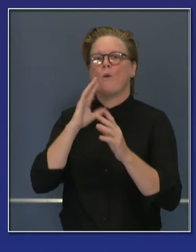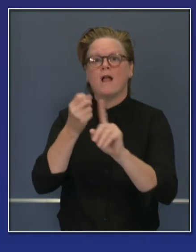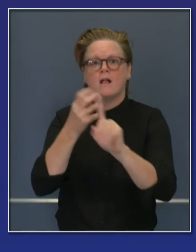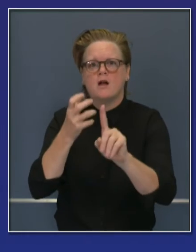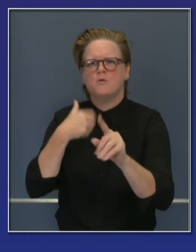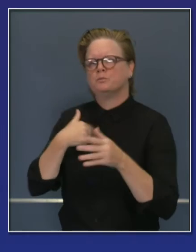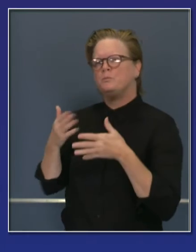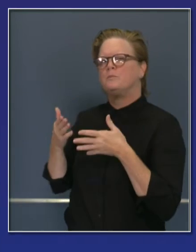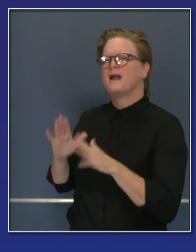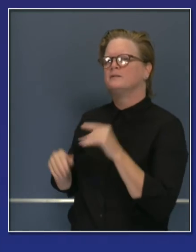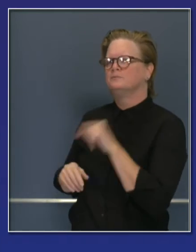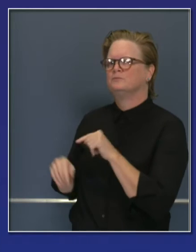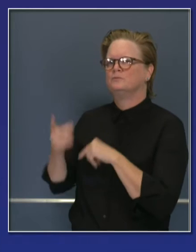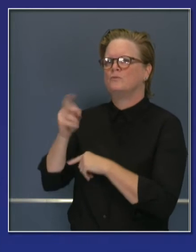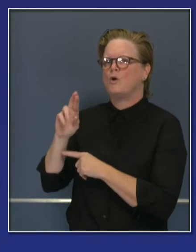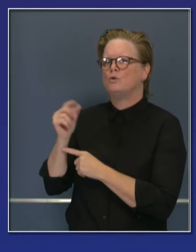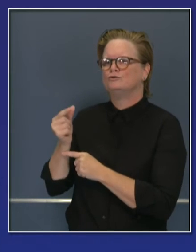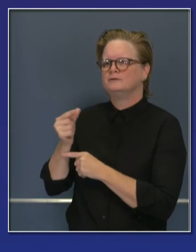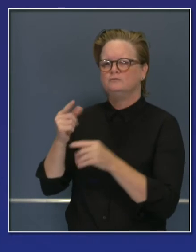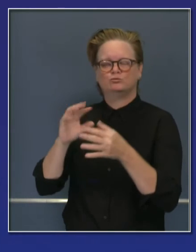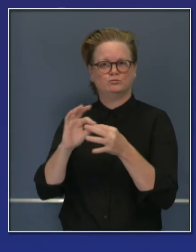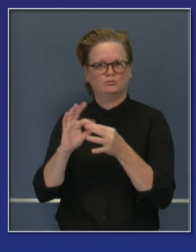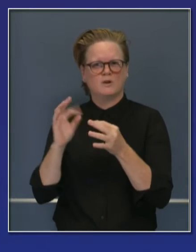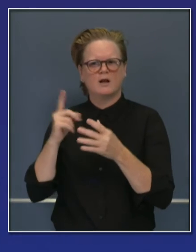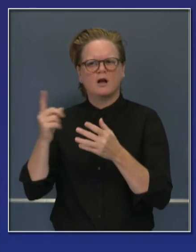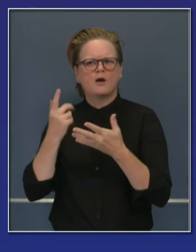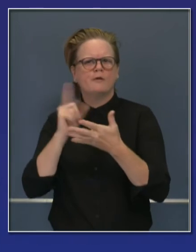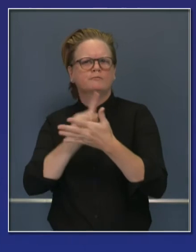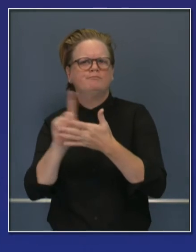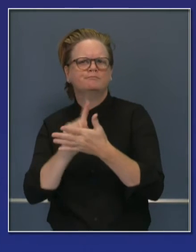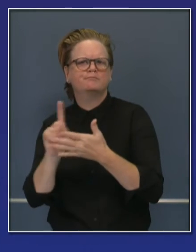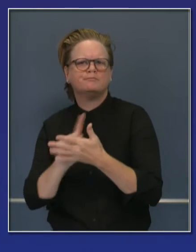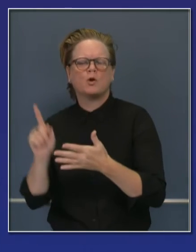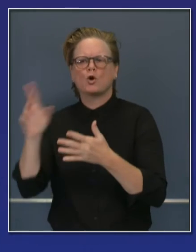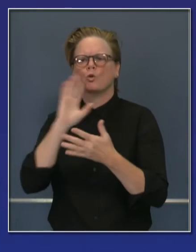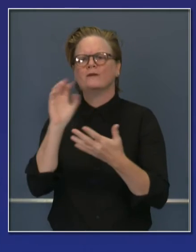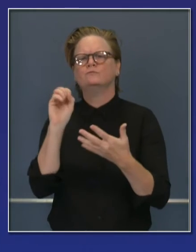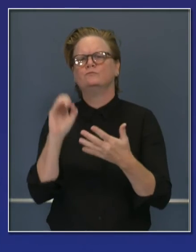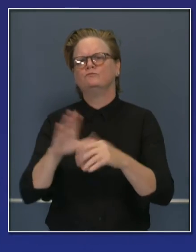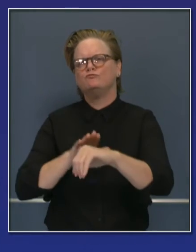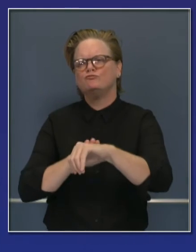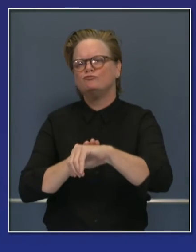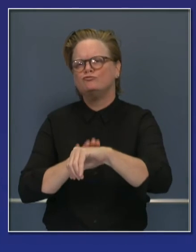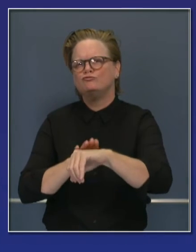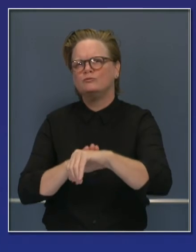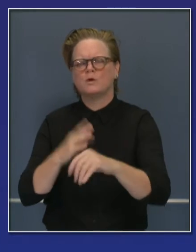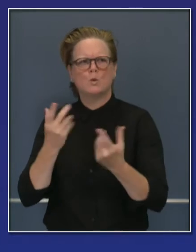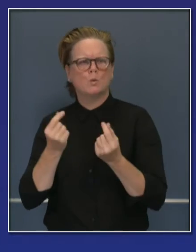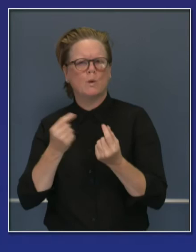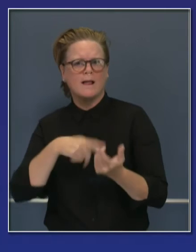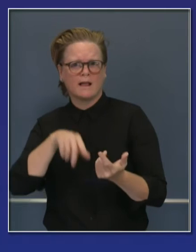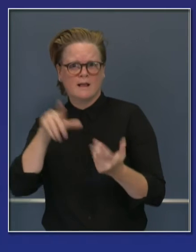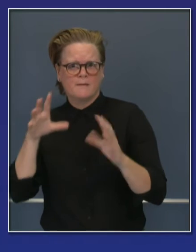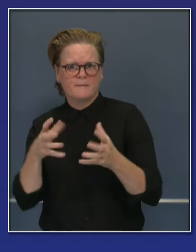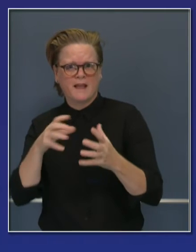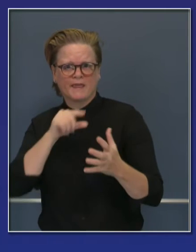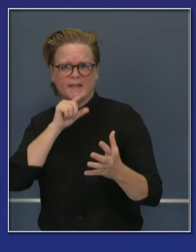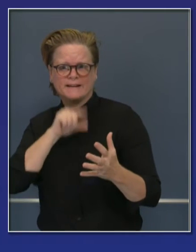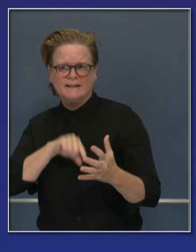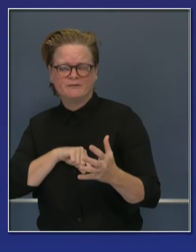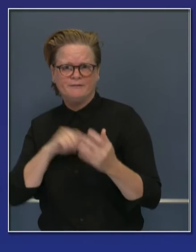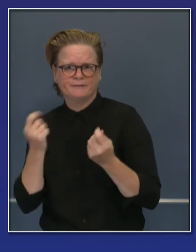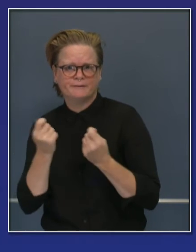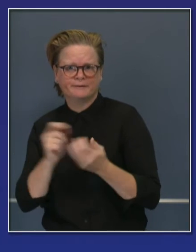thinking and our encouragement and guidelines, at least recommendations around this Thanksgiving week. But travel advisory was one of